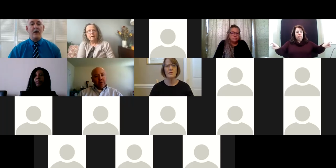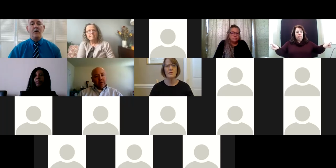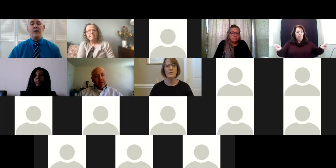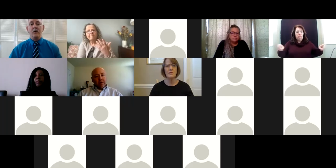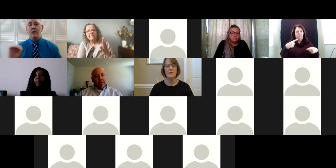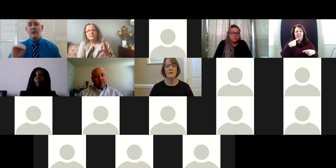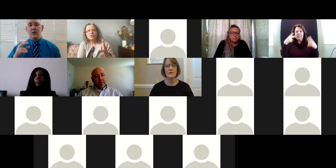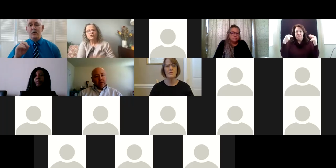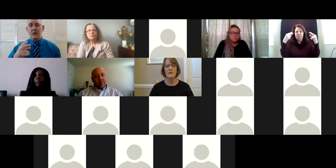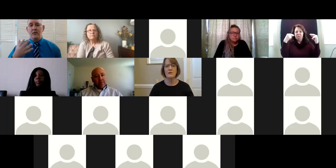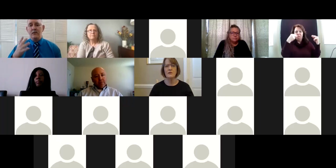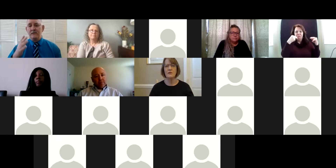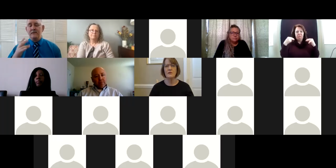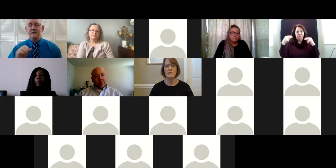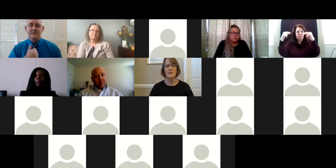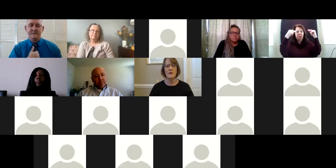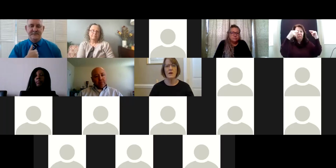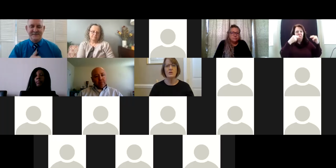report.